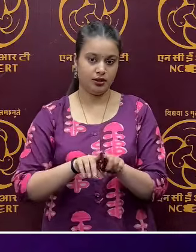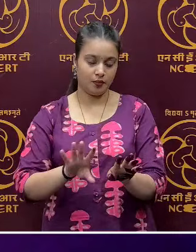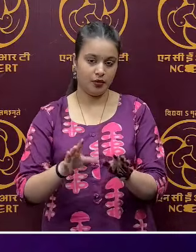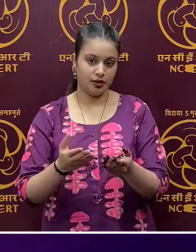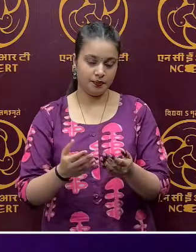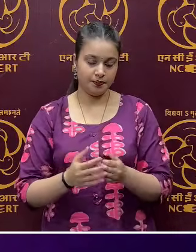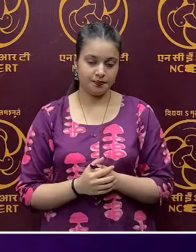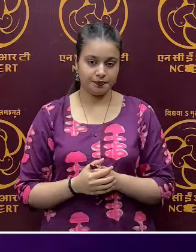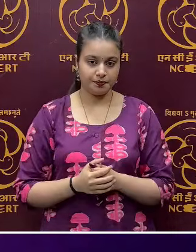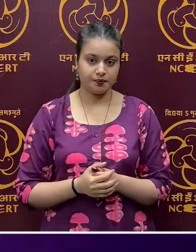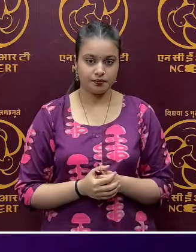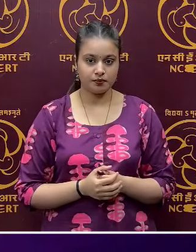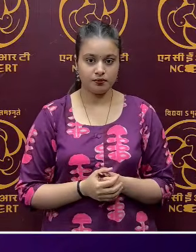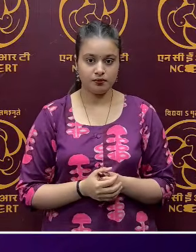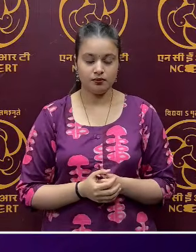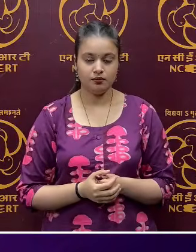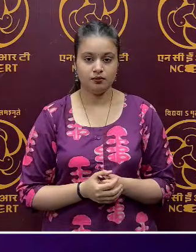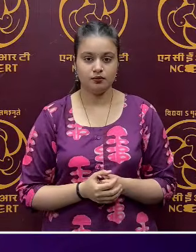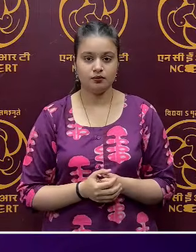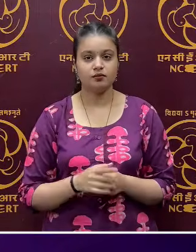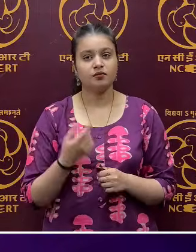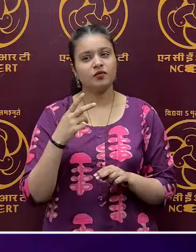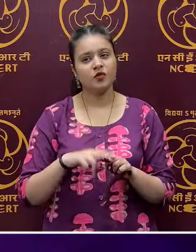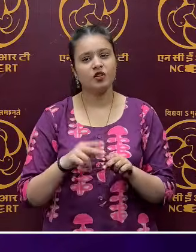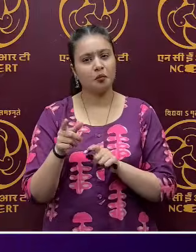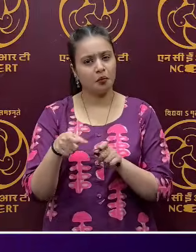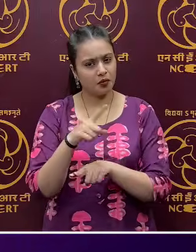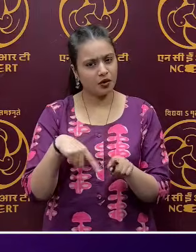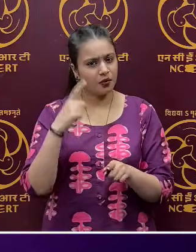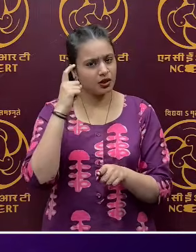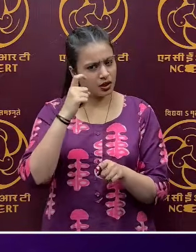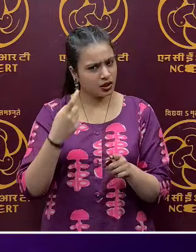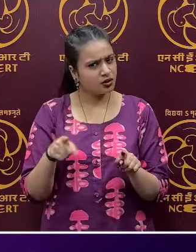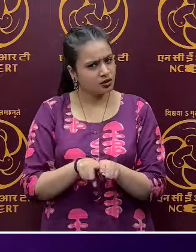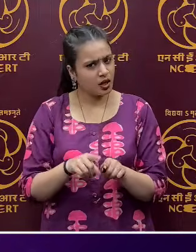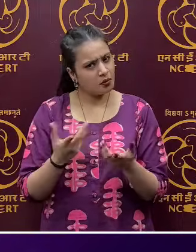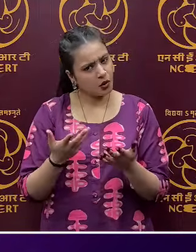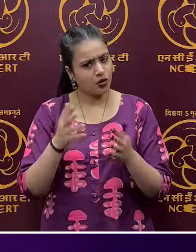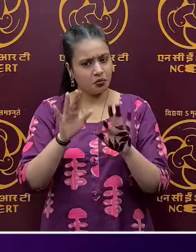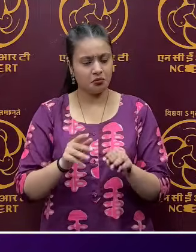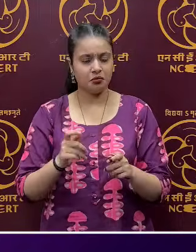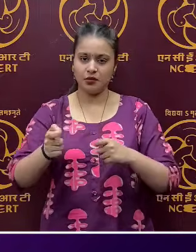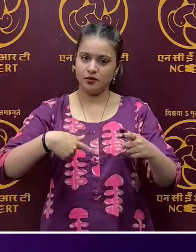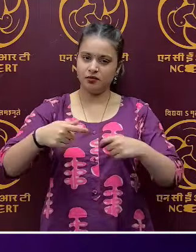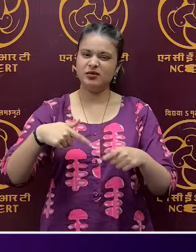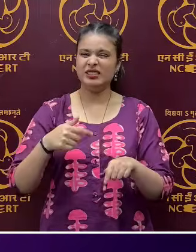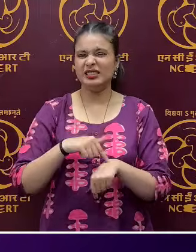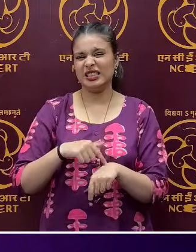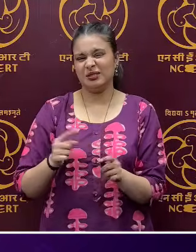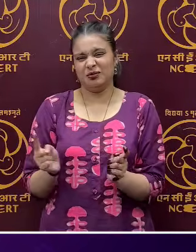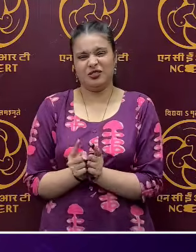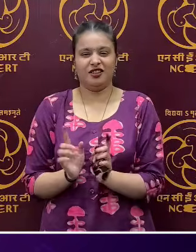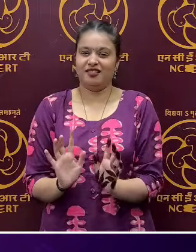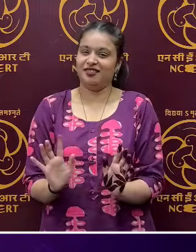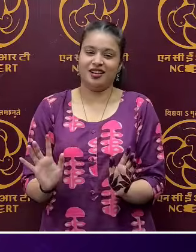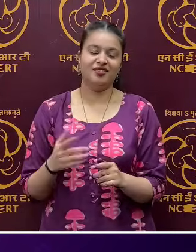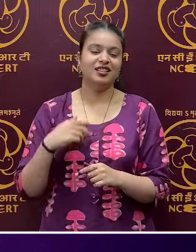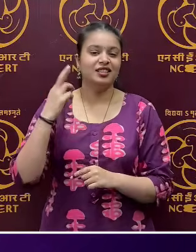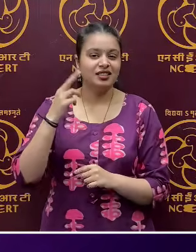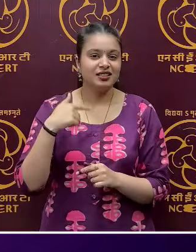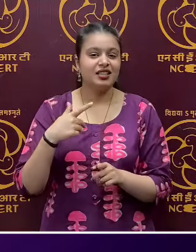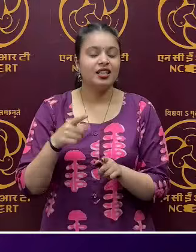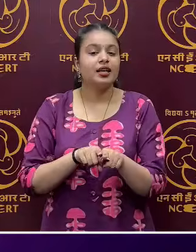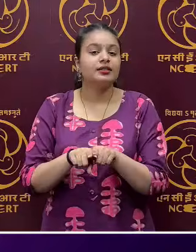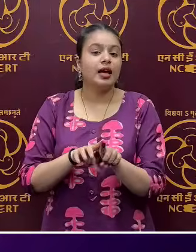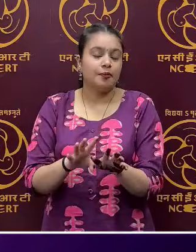It's So even our viewers can think about it and let us know in the comment section, So because we have limited time here. yeah. So for kind of an